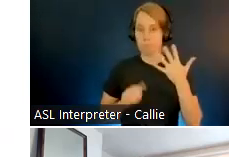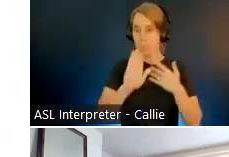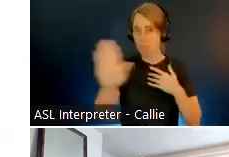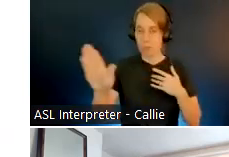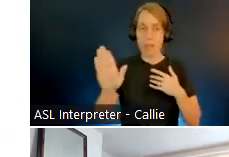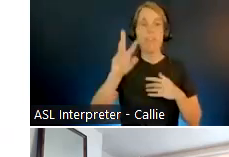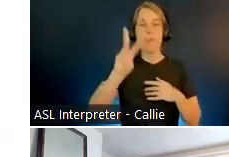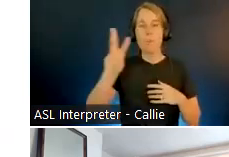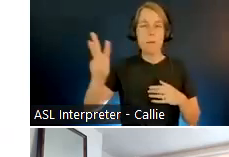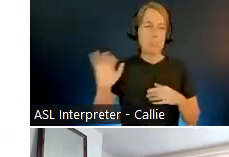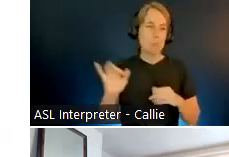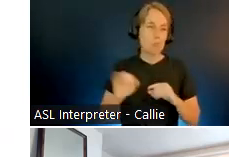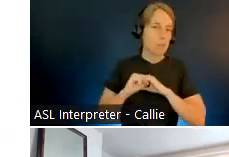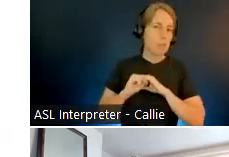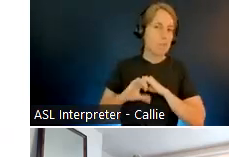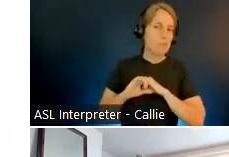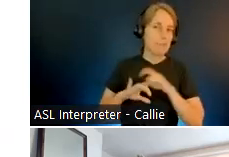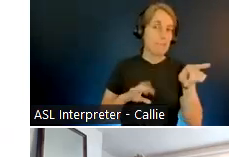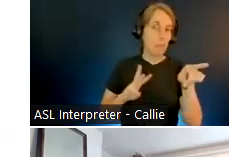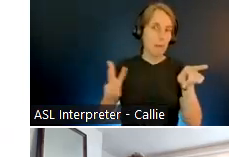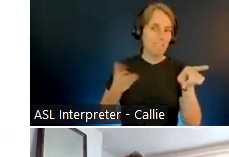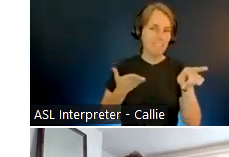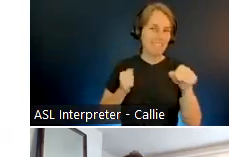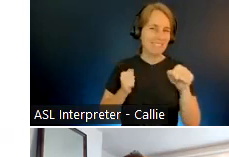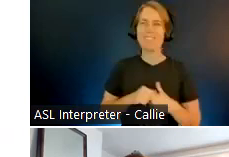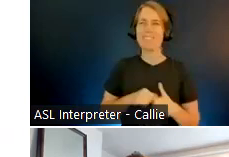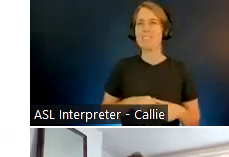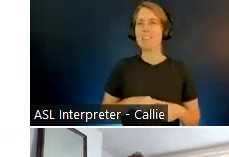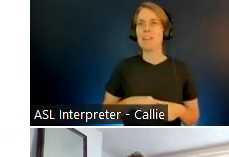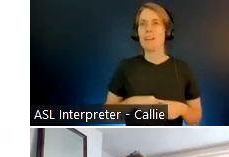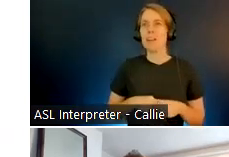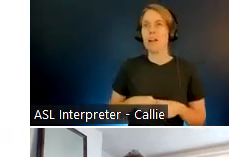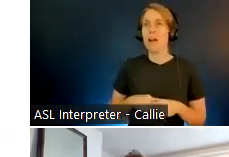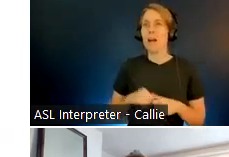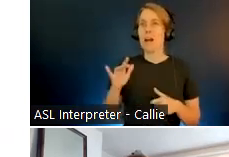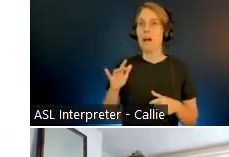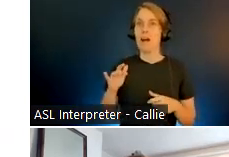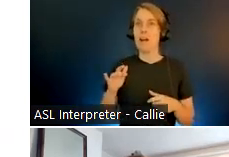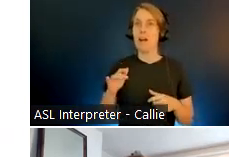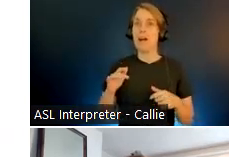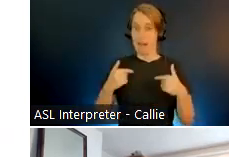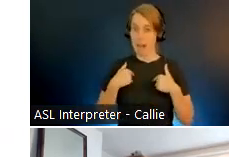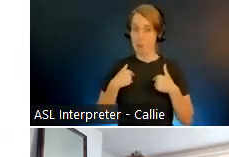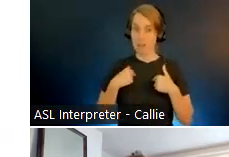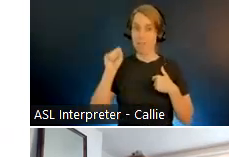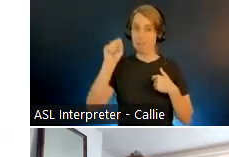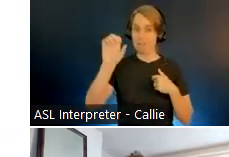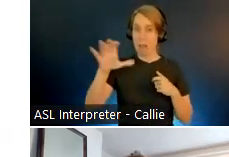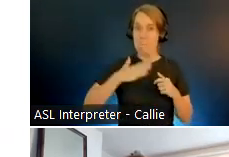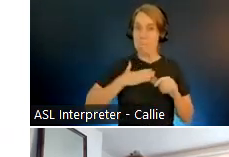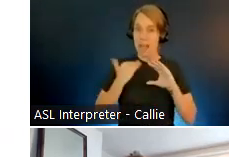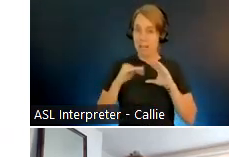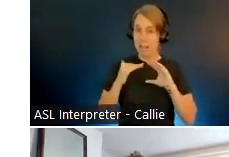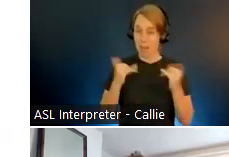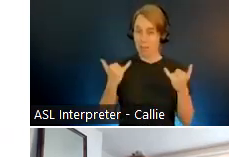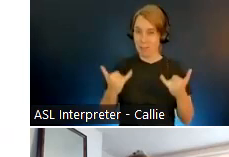website. Just a little plug in there while we're waiting for questions. And I am going to read my email out. If there are